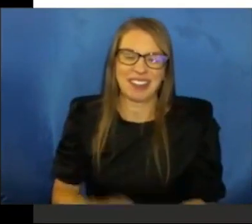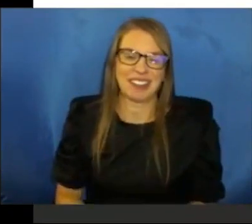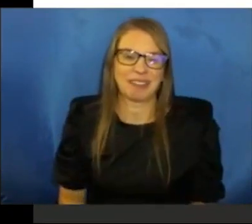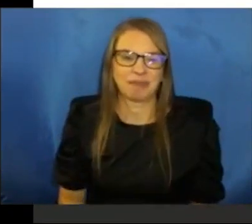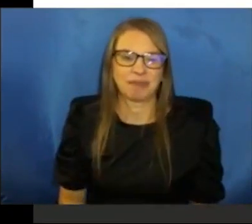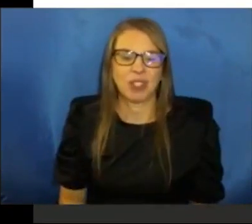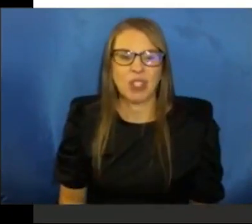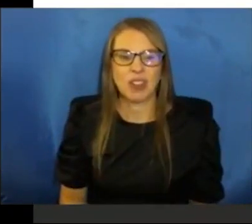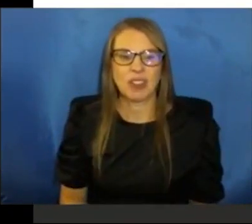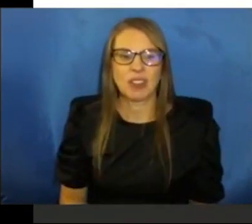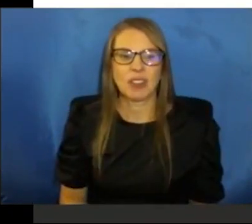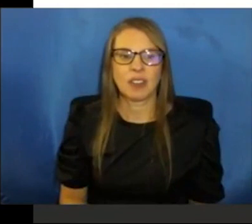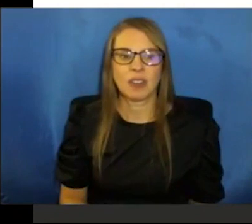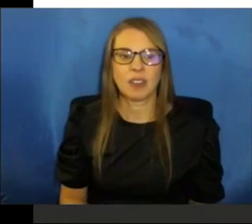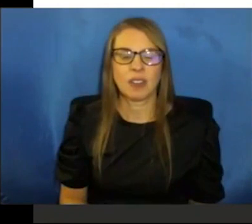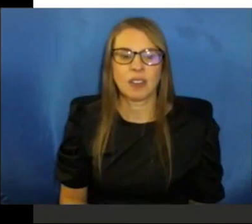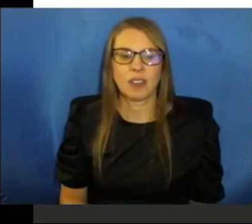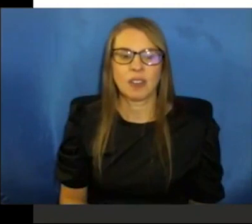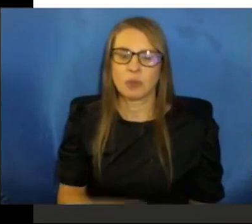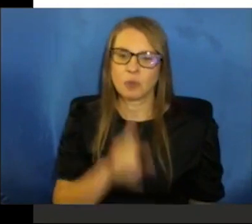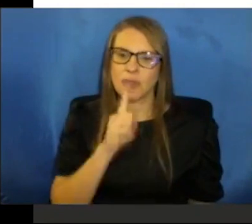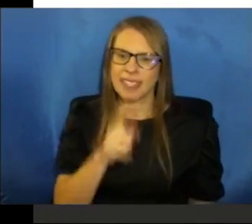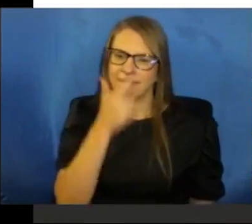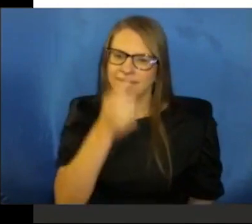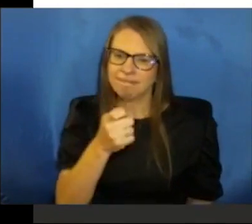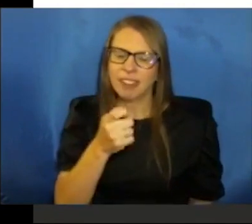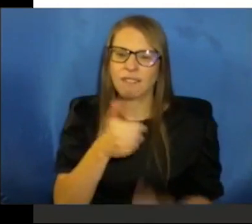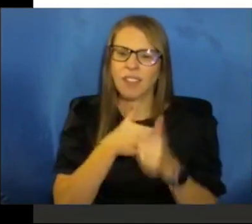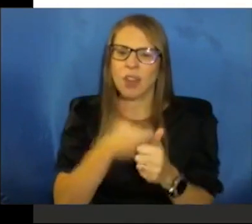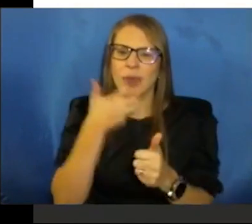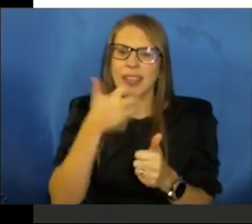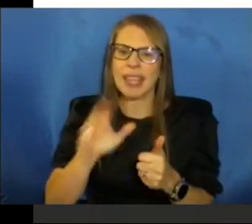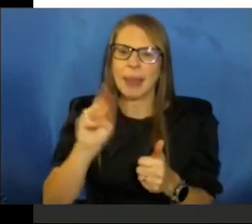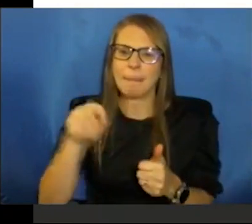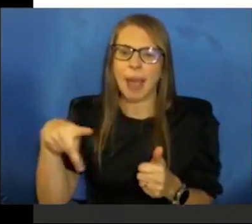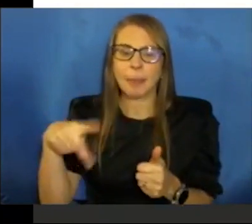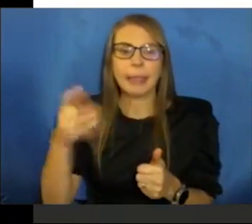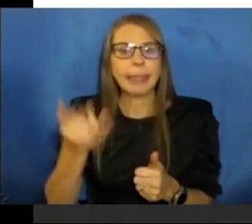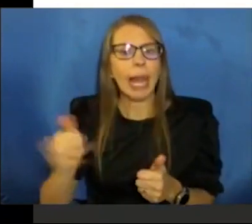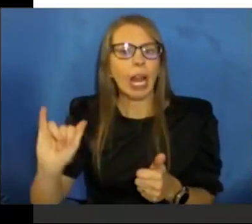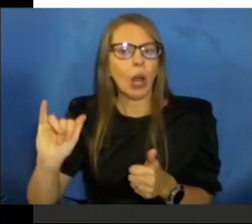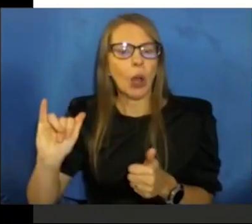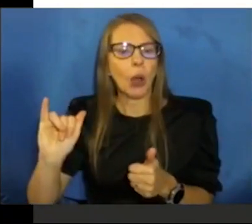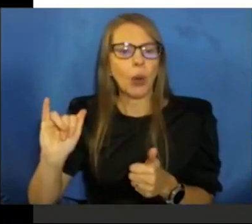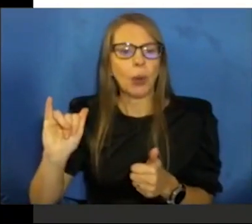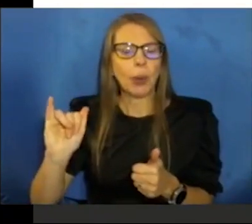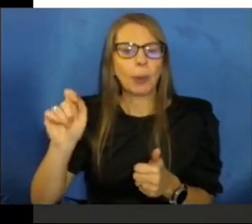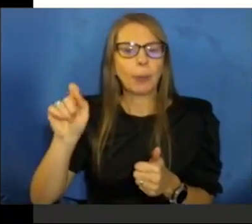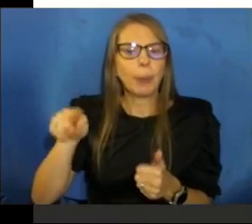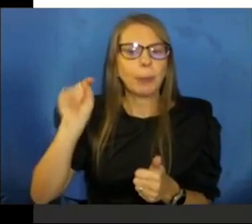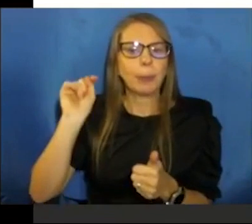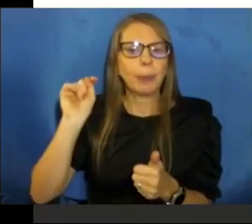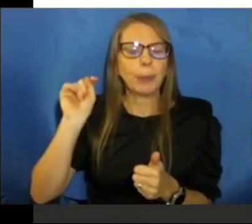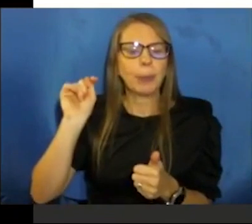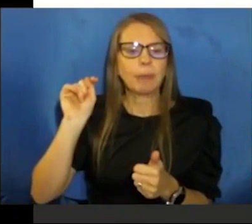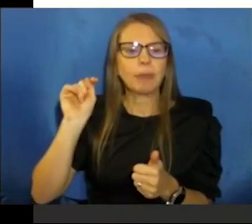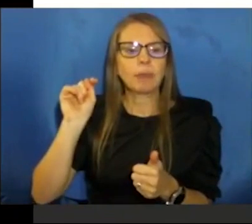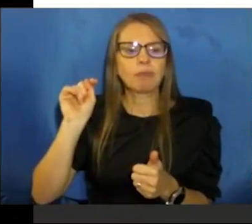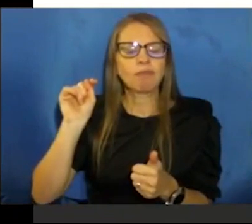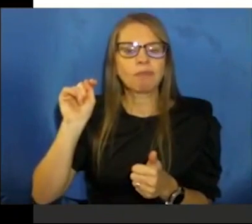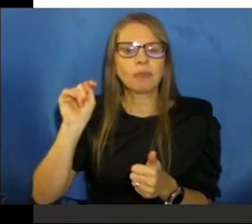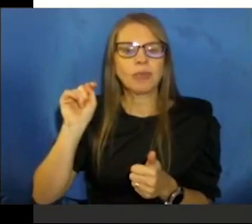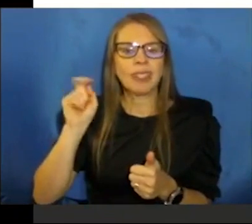of a reporting political issue. So we shouldn't all relocate to Nebraska. We shouldn't move to Nebraska right now.